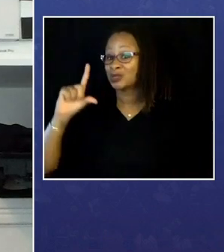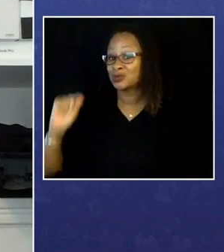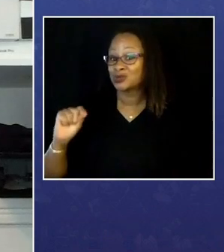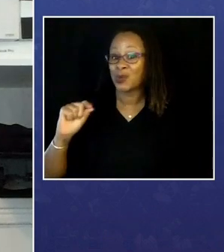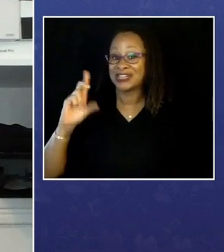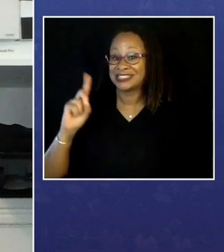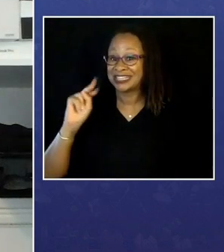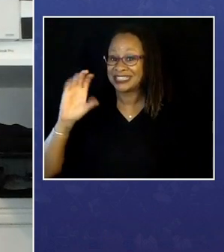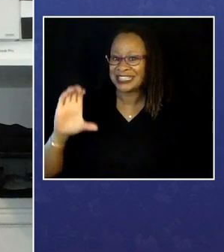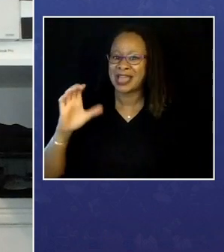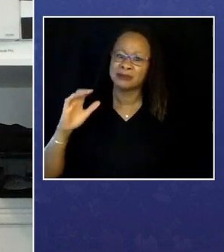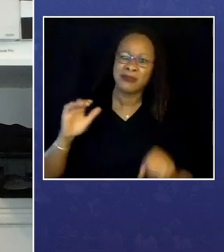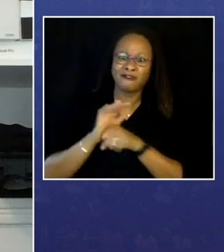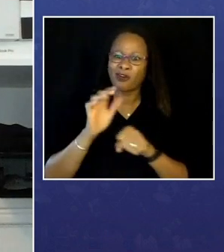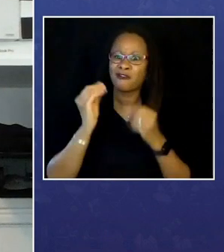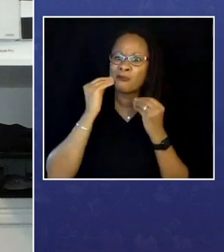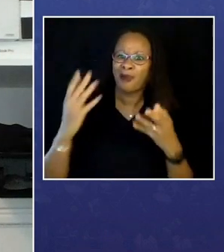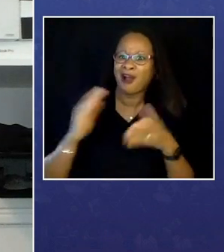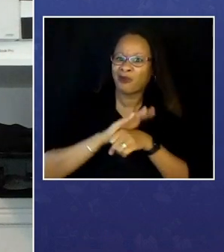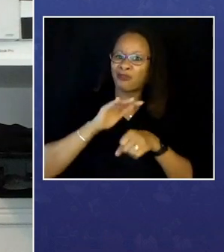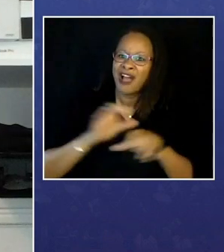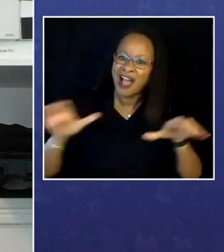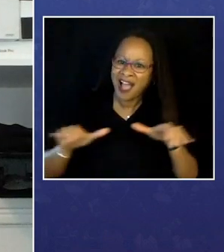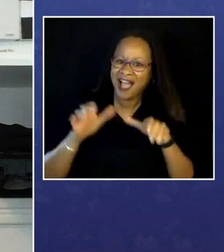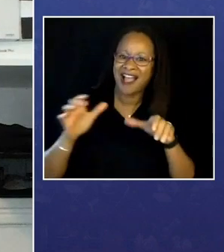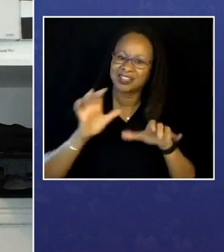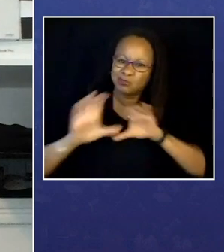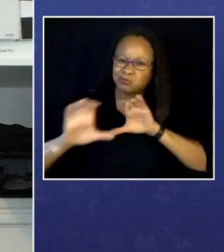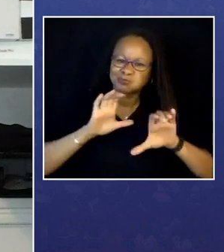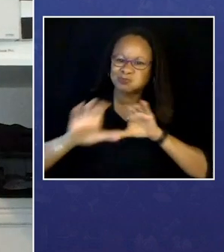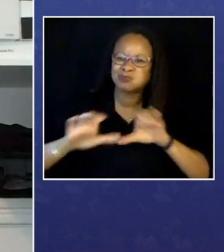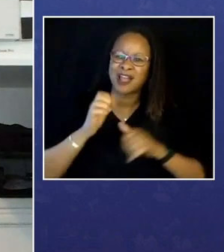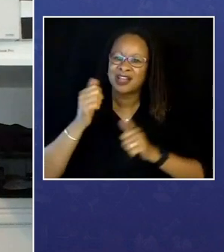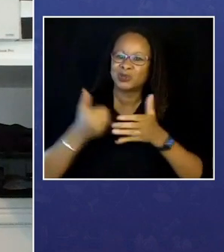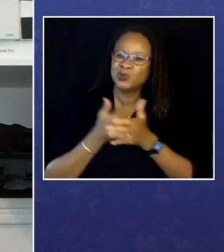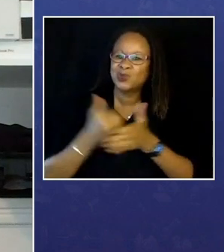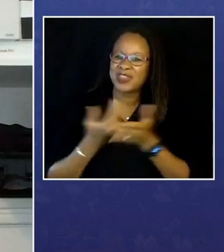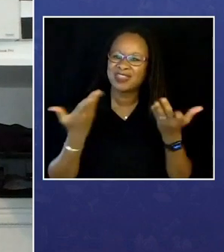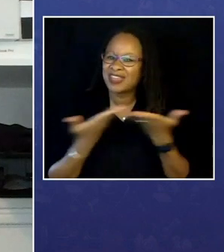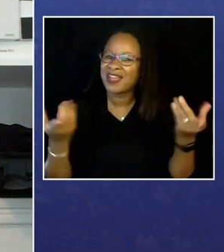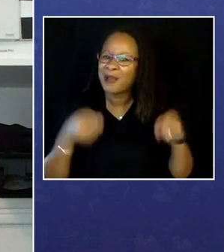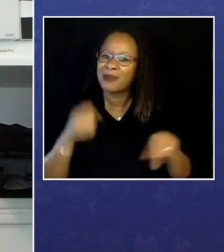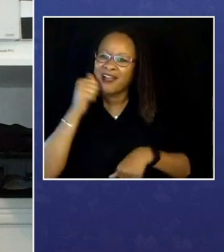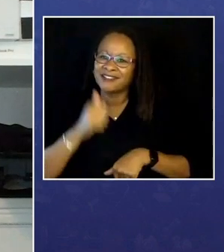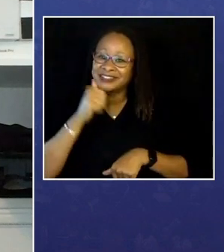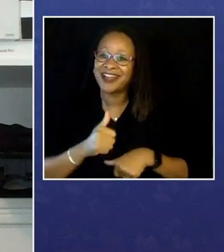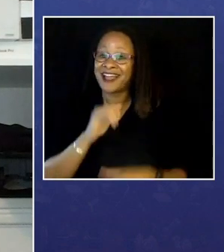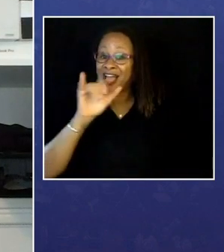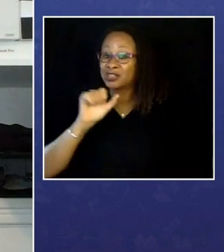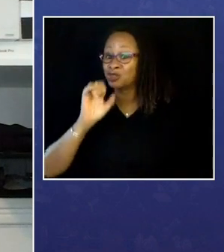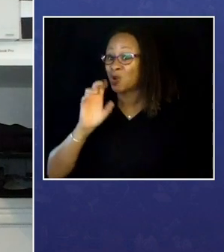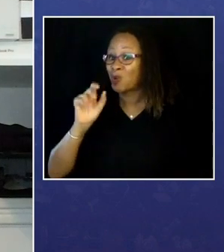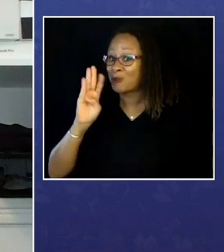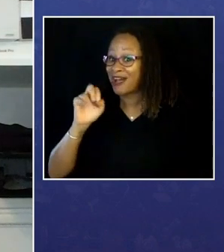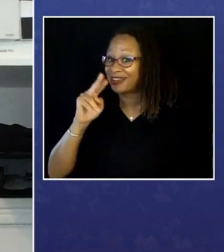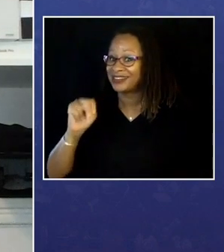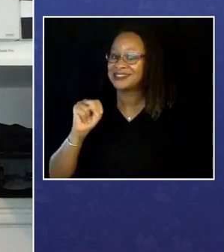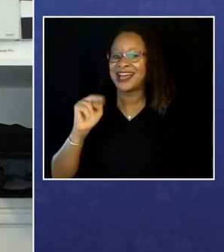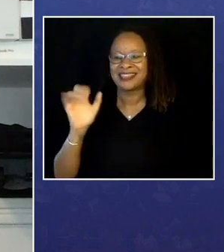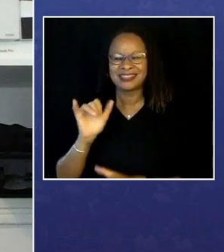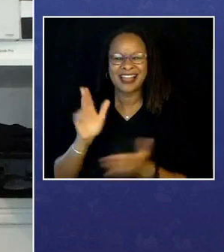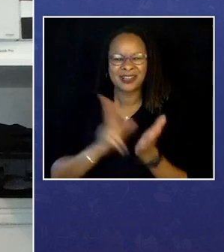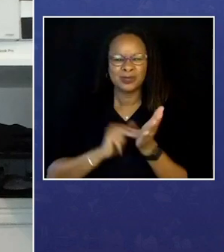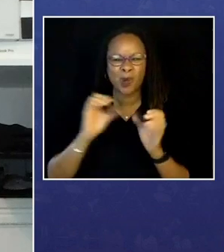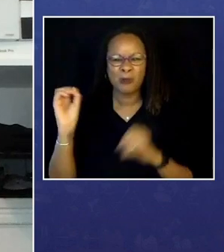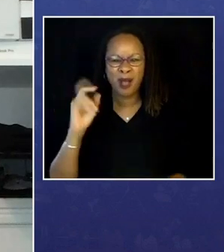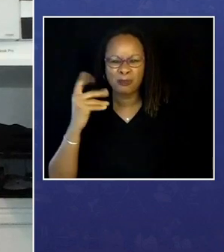of twists and turns with an action-packed new installment every day this week. It's a Joe Biden telenovela. You could